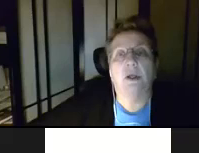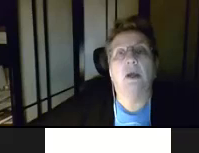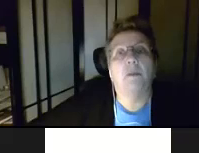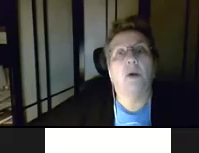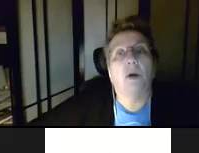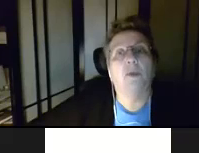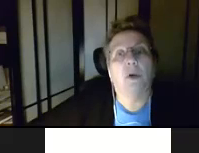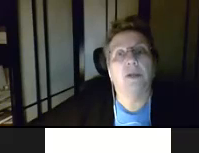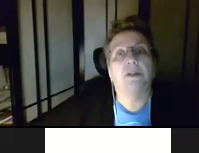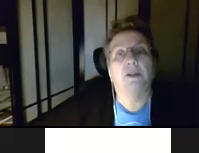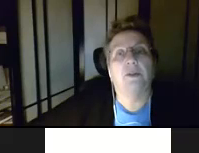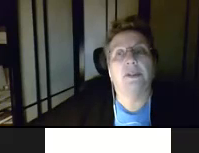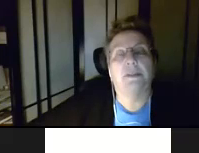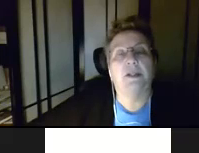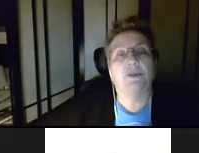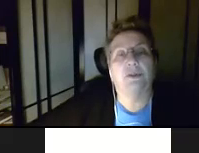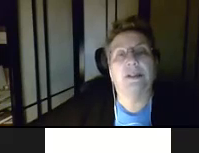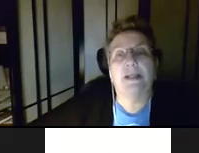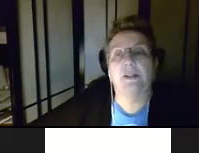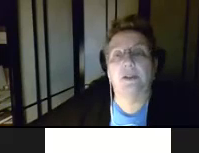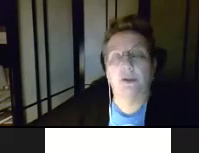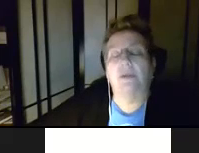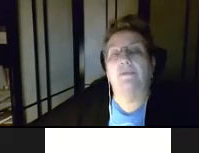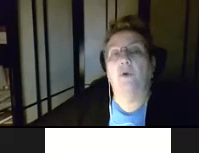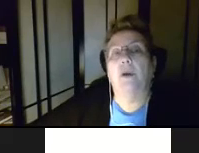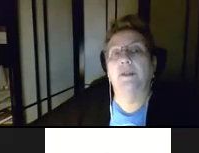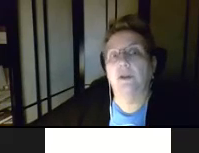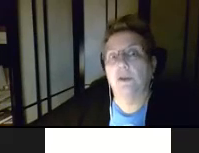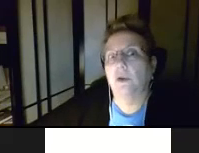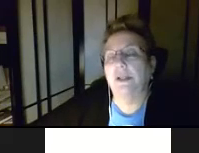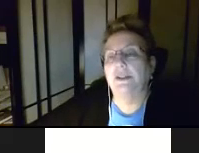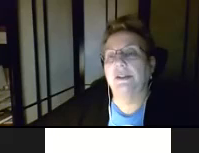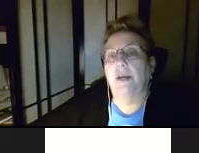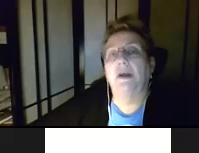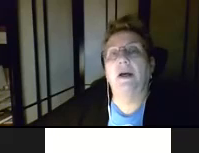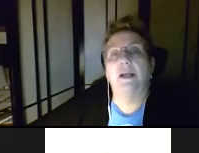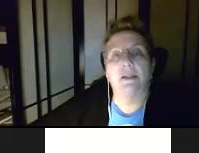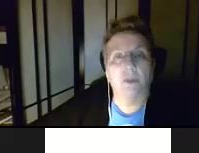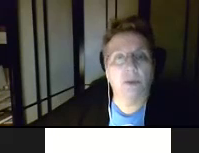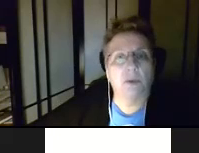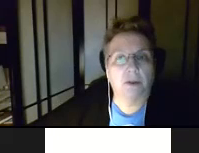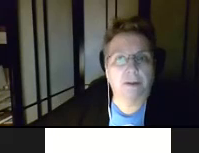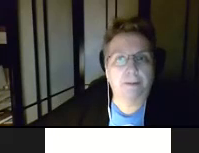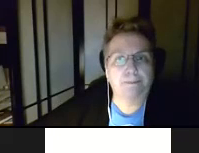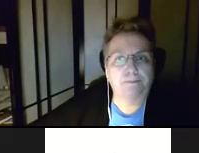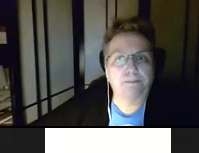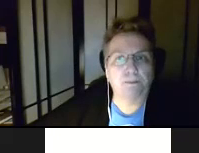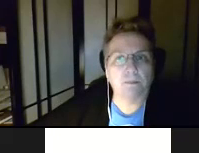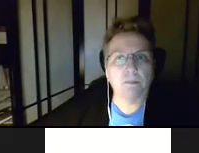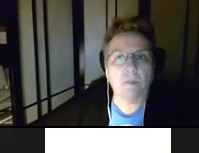yours, but what we want to do is make sure that, yes, you're informed, so your questions come to us and we will work on